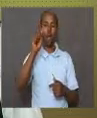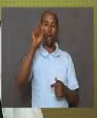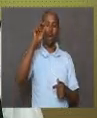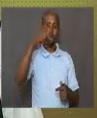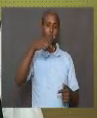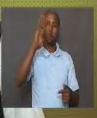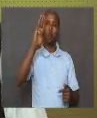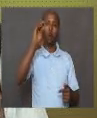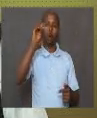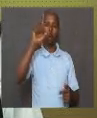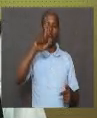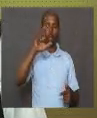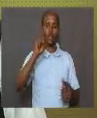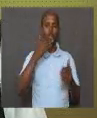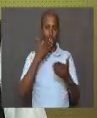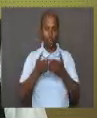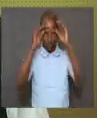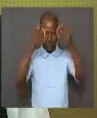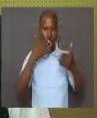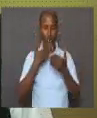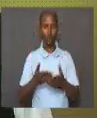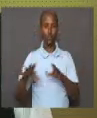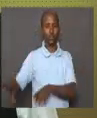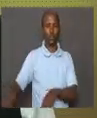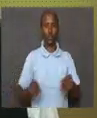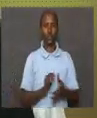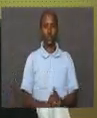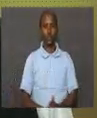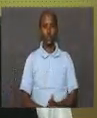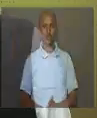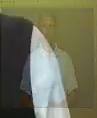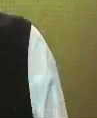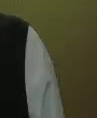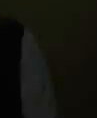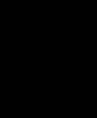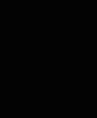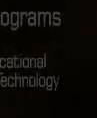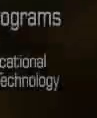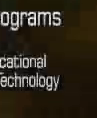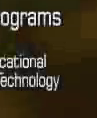parabolas. Until then, thank you, teacher. Thank you, students.